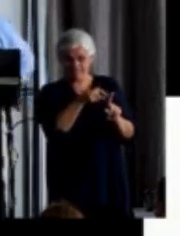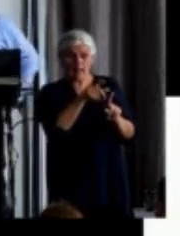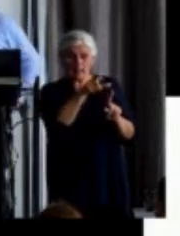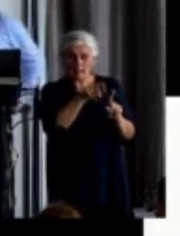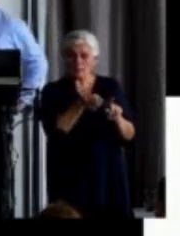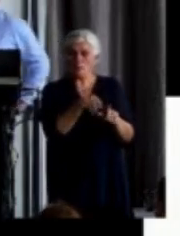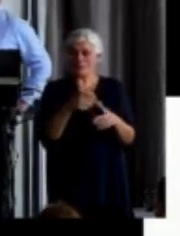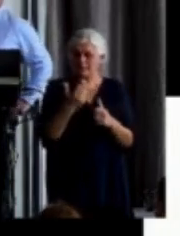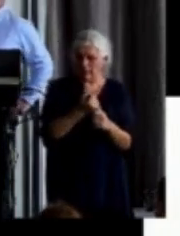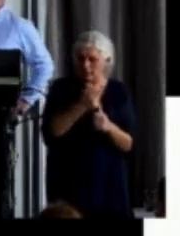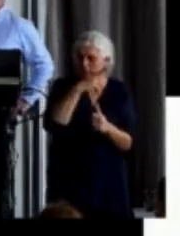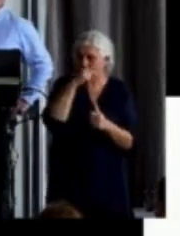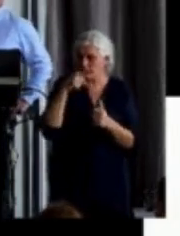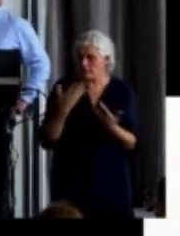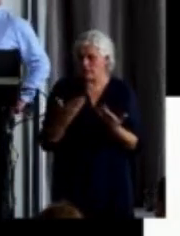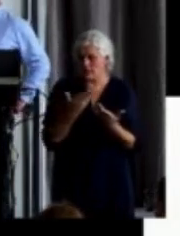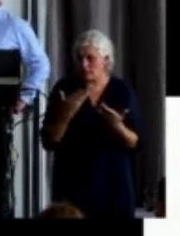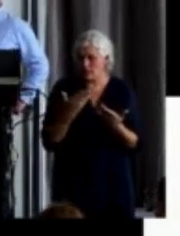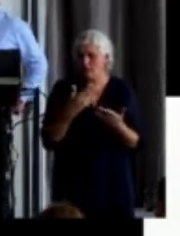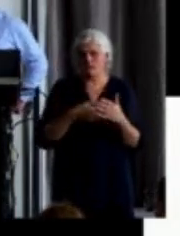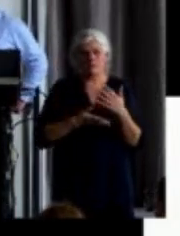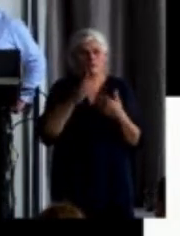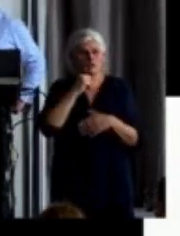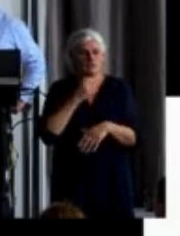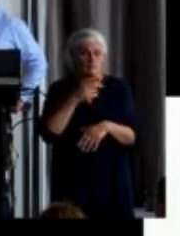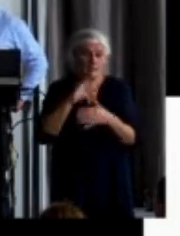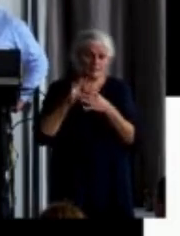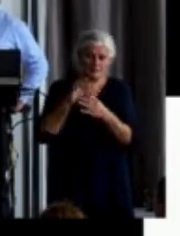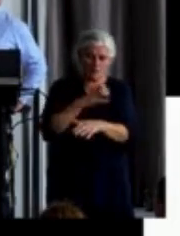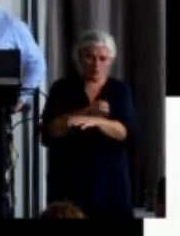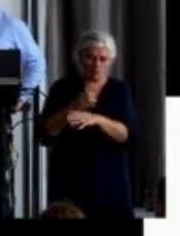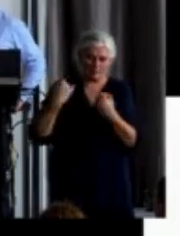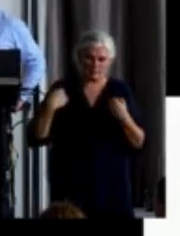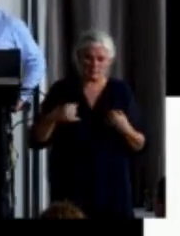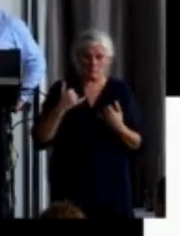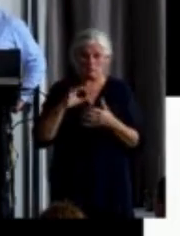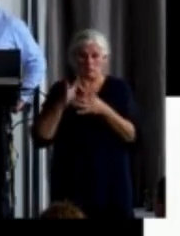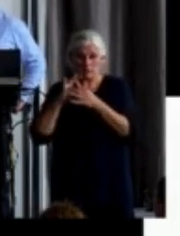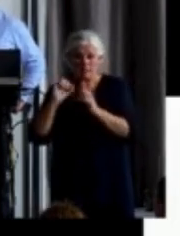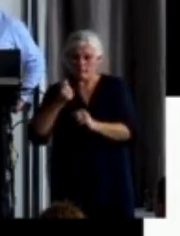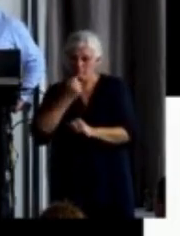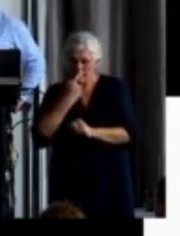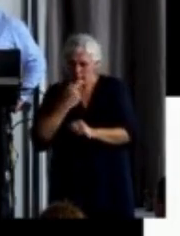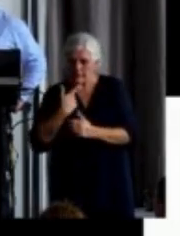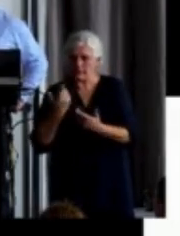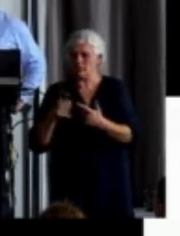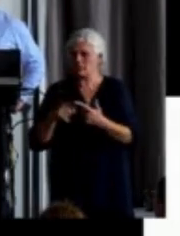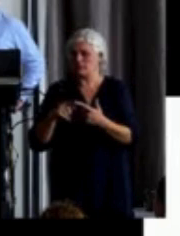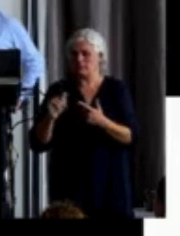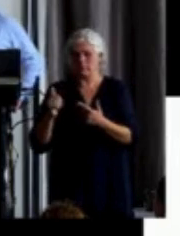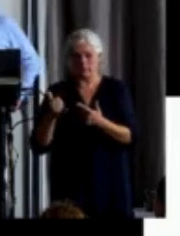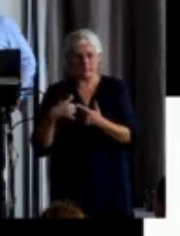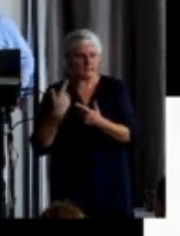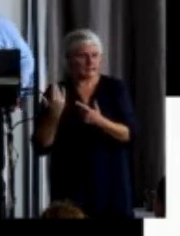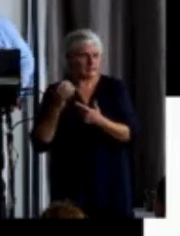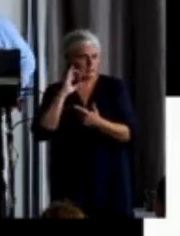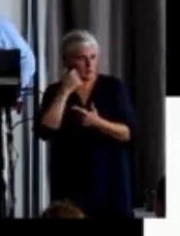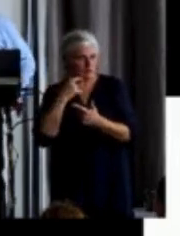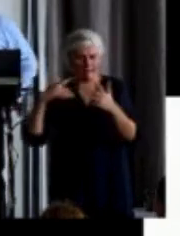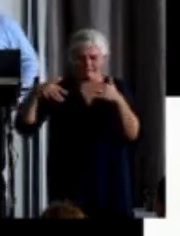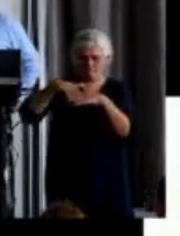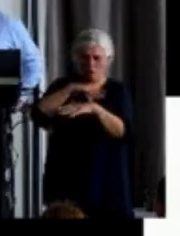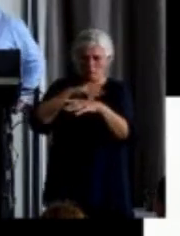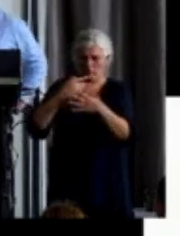with diabetes, for example, going about their chronic disease, might be in relation to their medication, it might be in relation to the